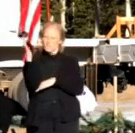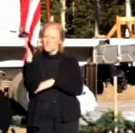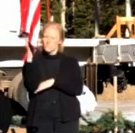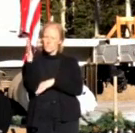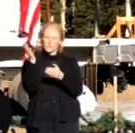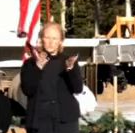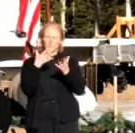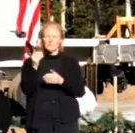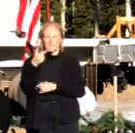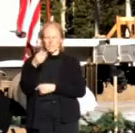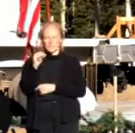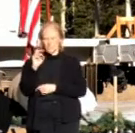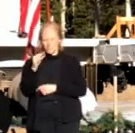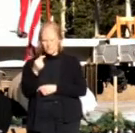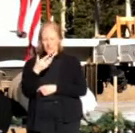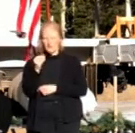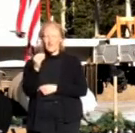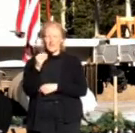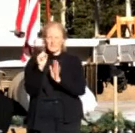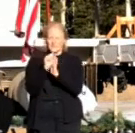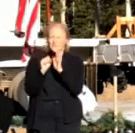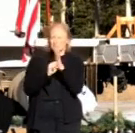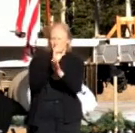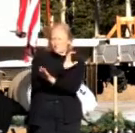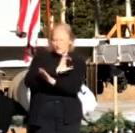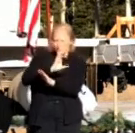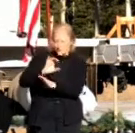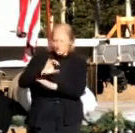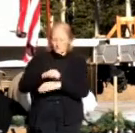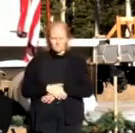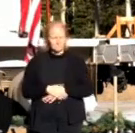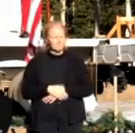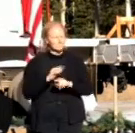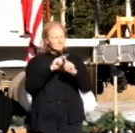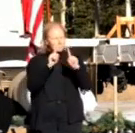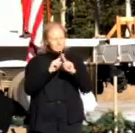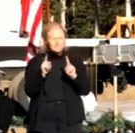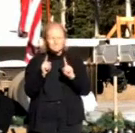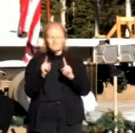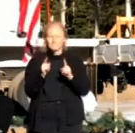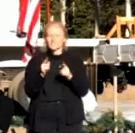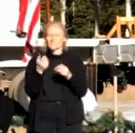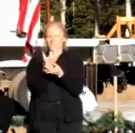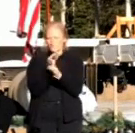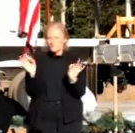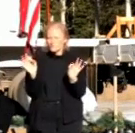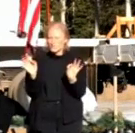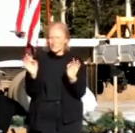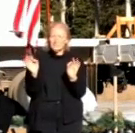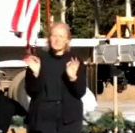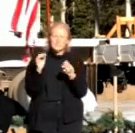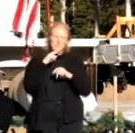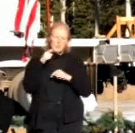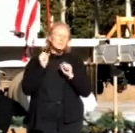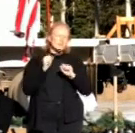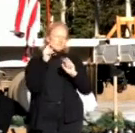GMUG National Forest and the great state of Colorado. All these festivities are free and open to the public for everyone to